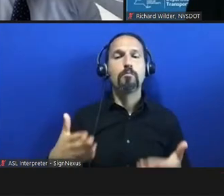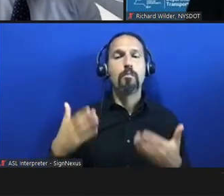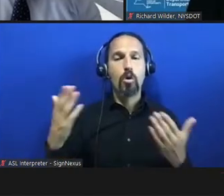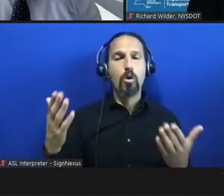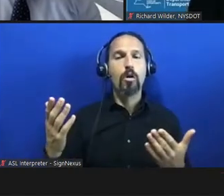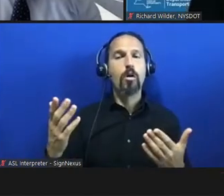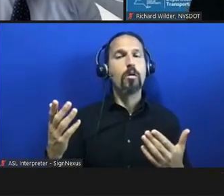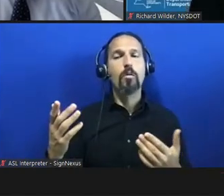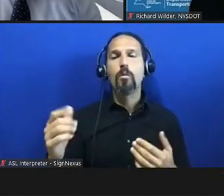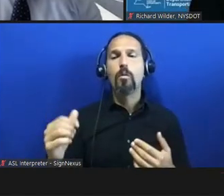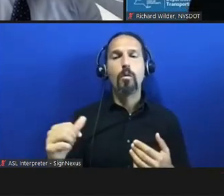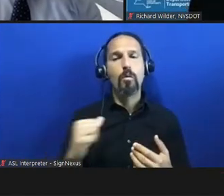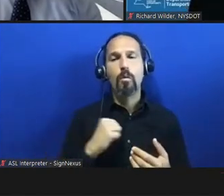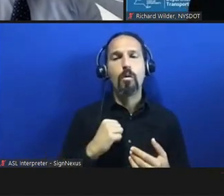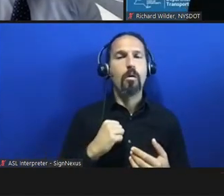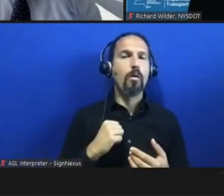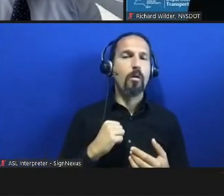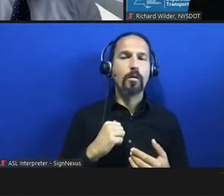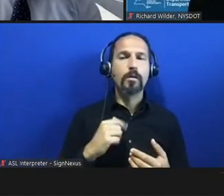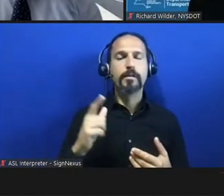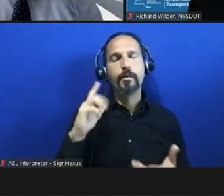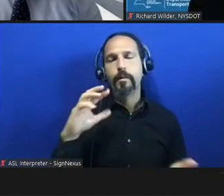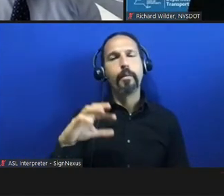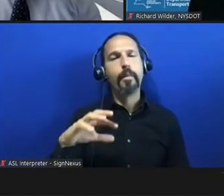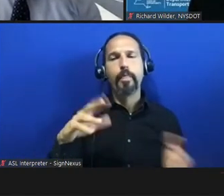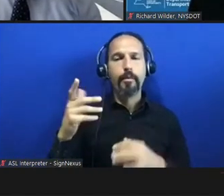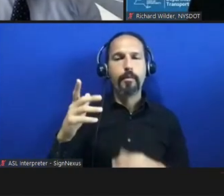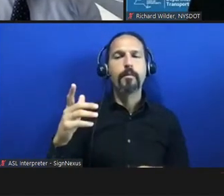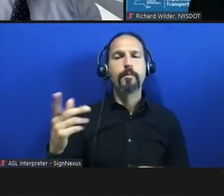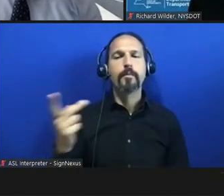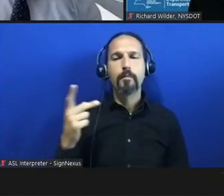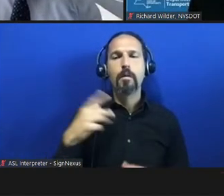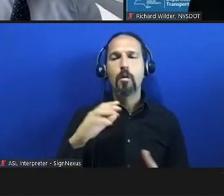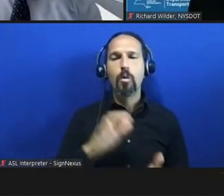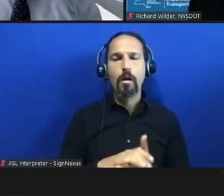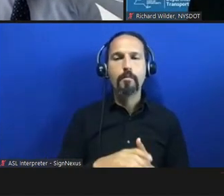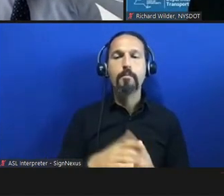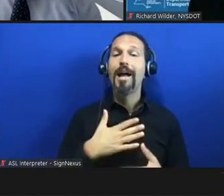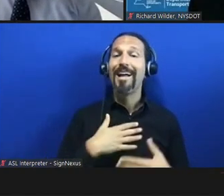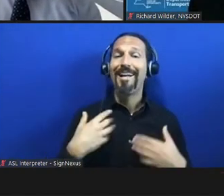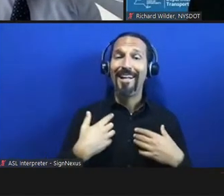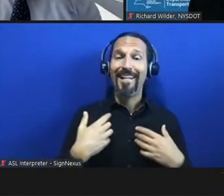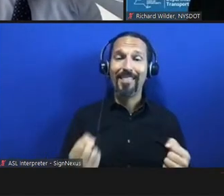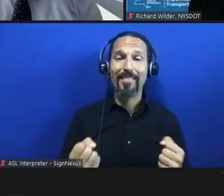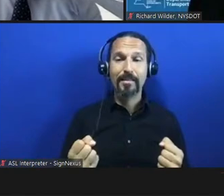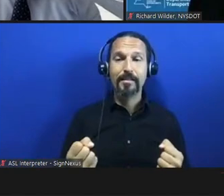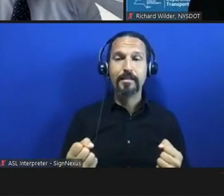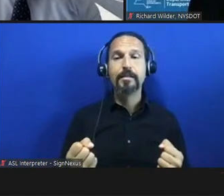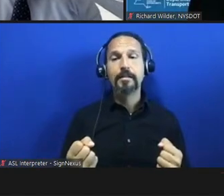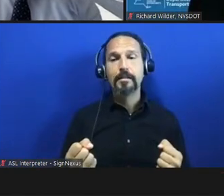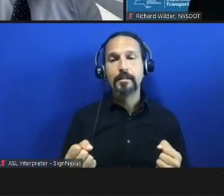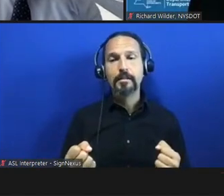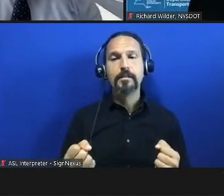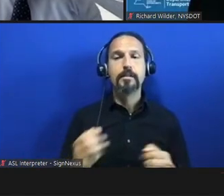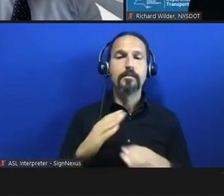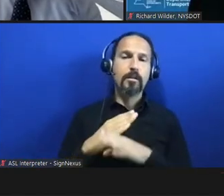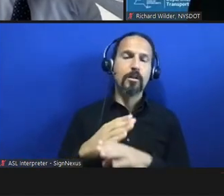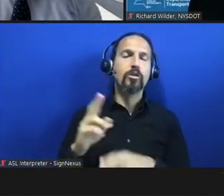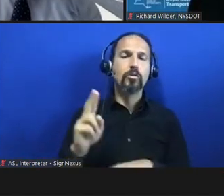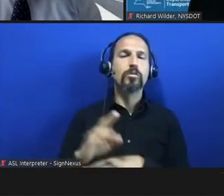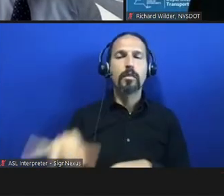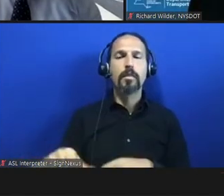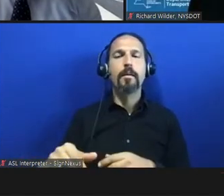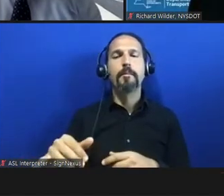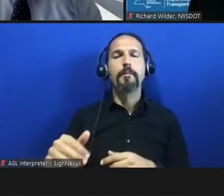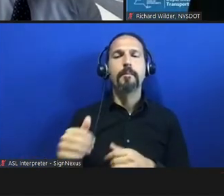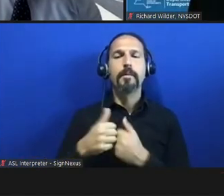will be an absolute disaster for my wife and I my health precludes by me from using mass transit